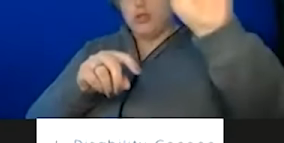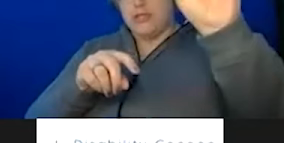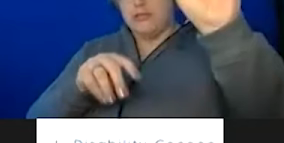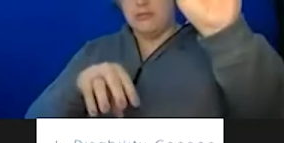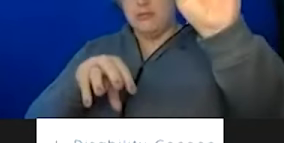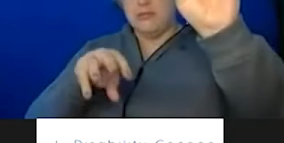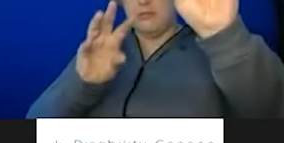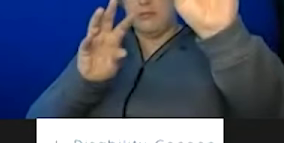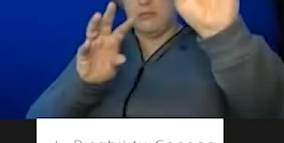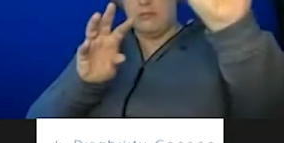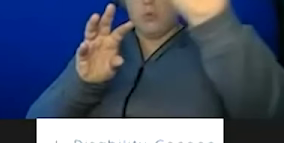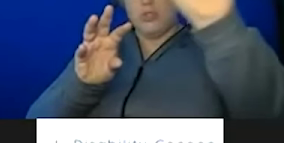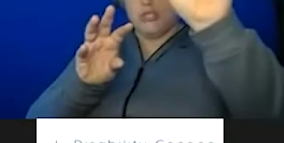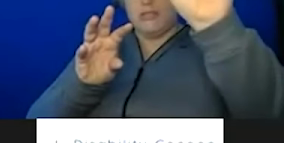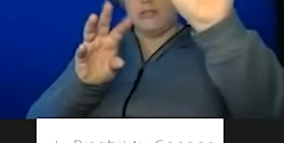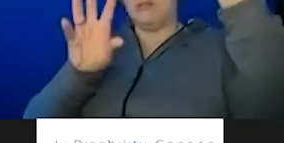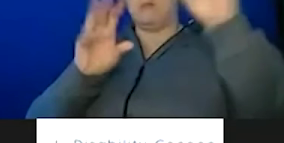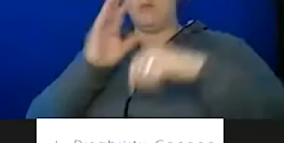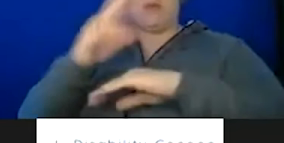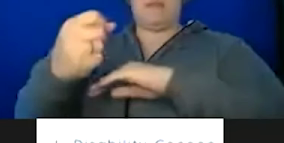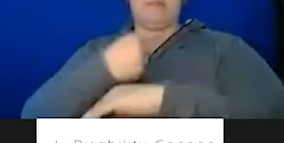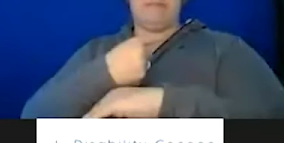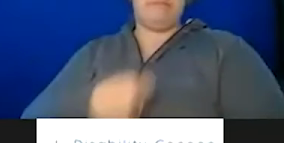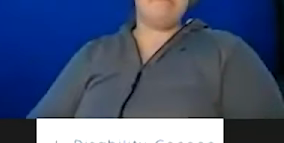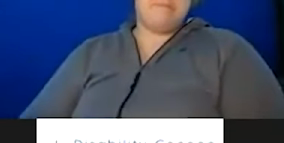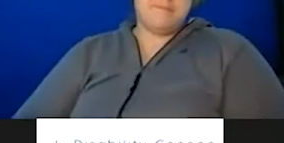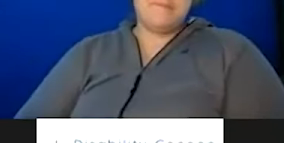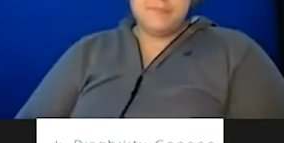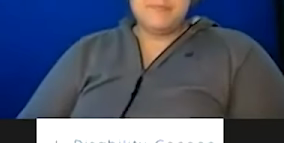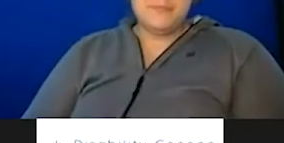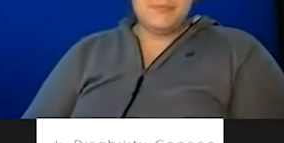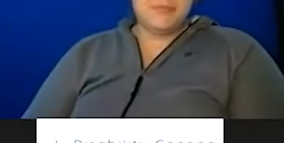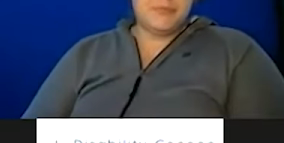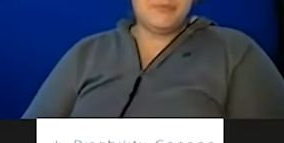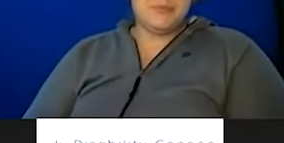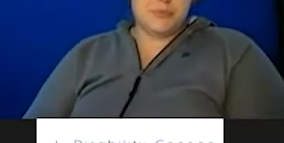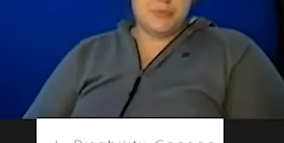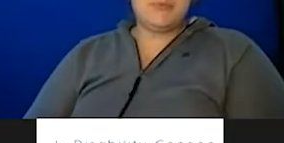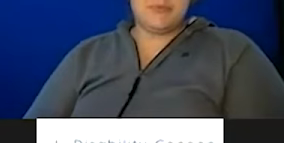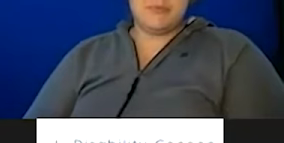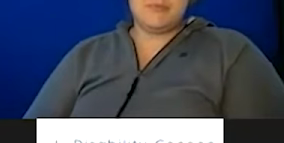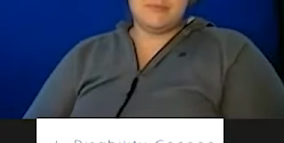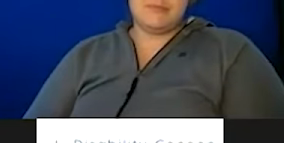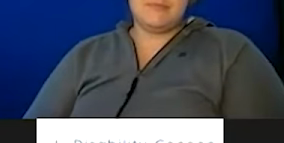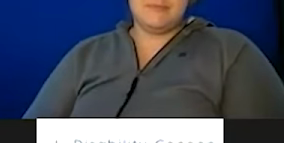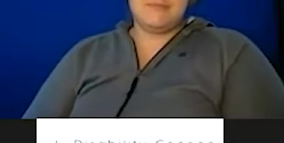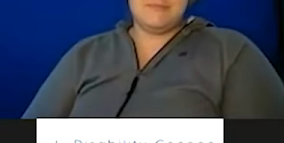you a notification. Yeah, I think that's a good addition too.